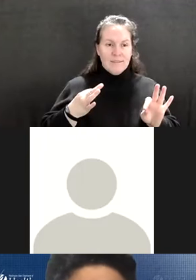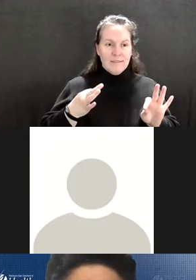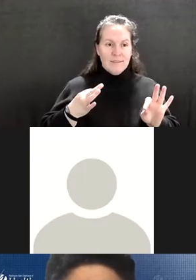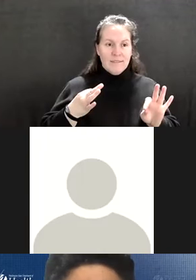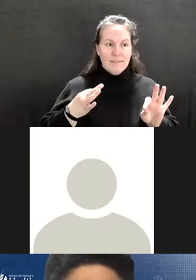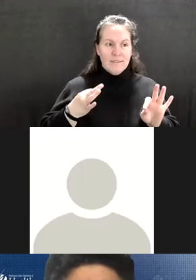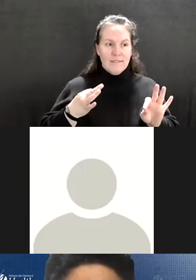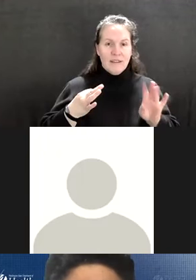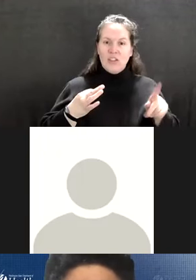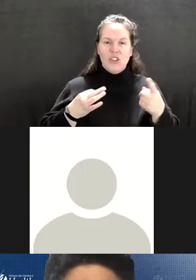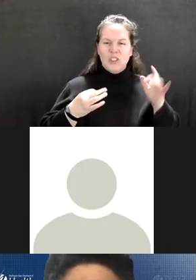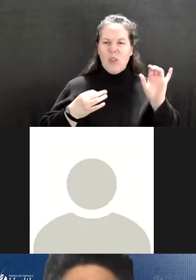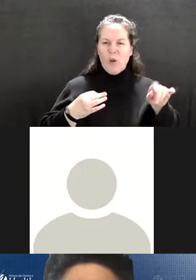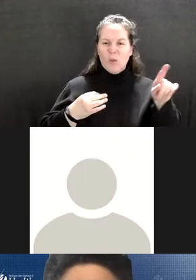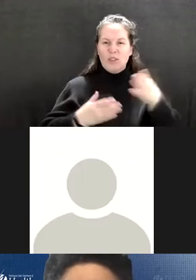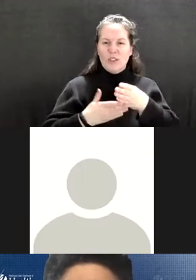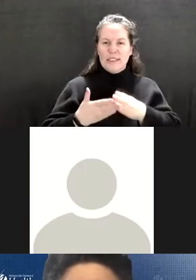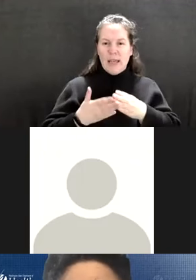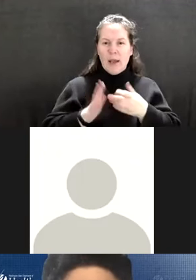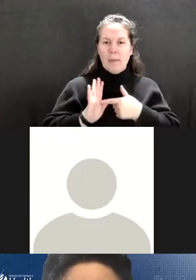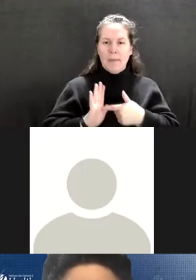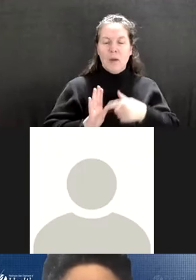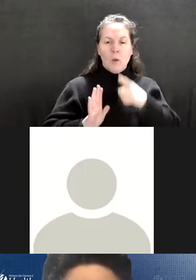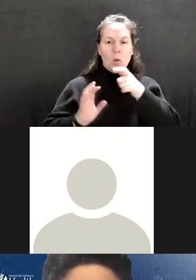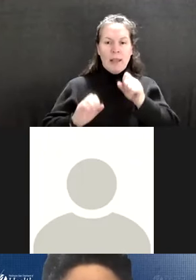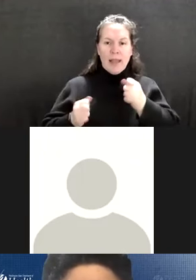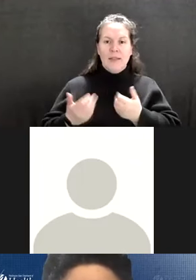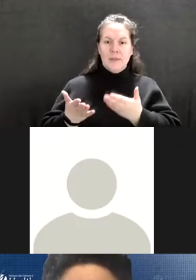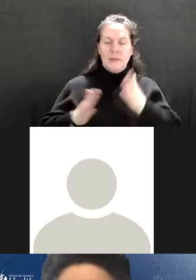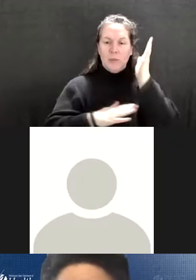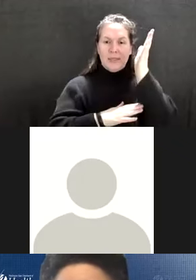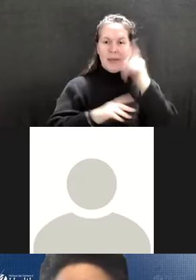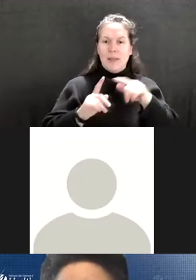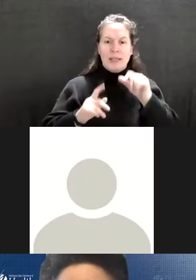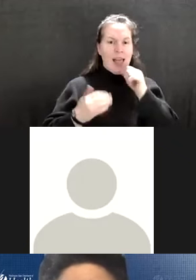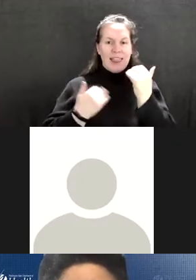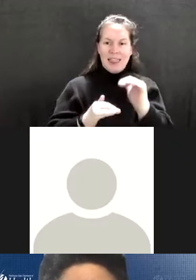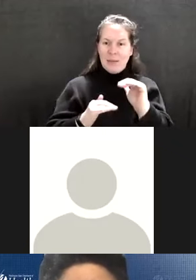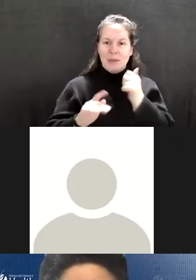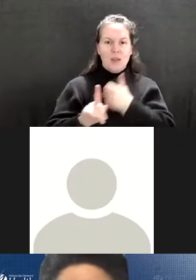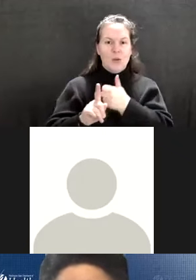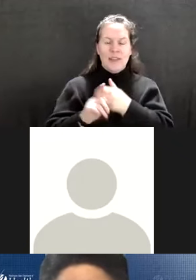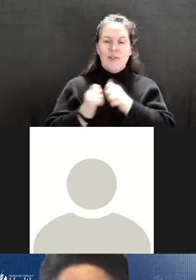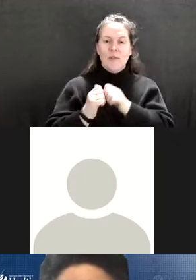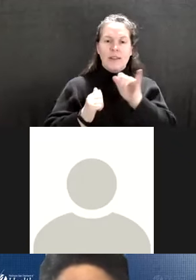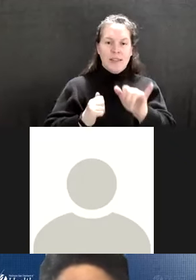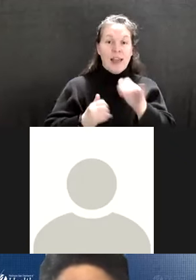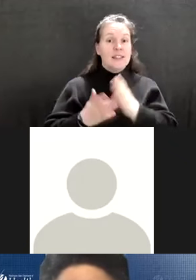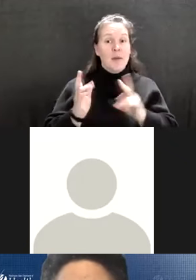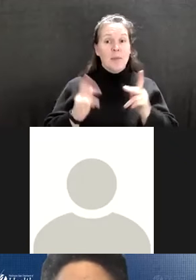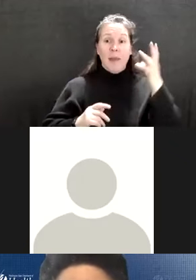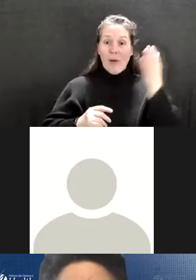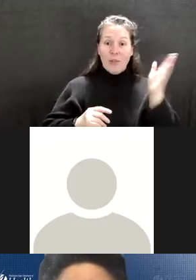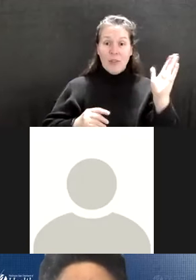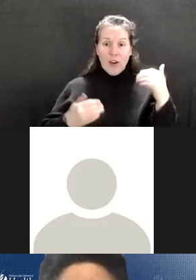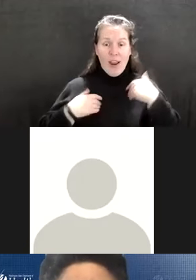just those are some examples of people who could present, but not limiting yourself to that, because there are people with lived experience out there who have no degrees who could